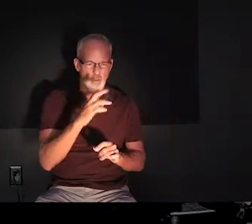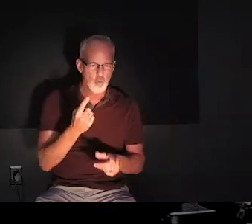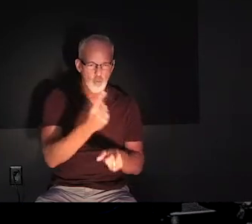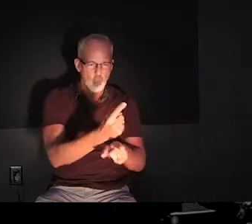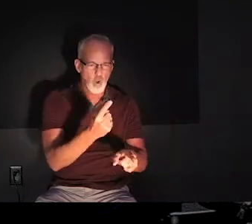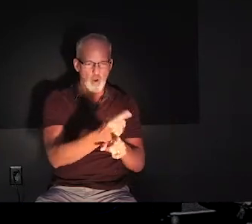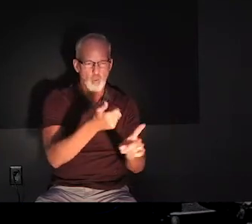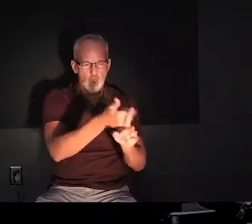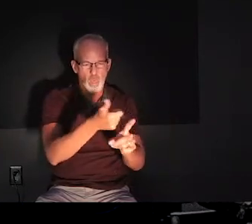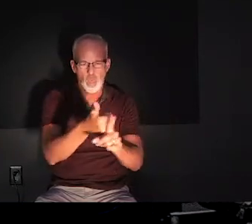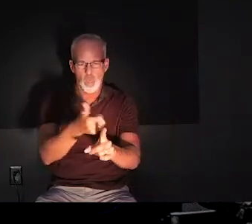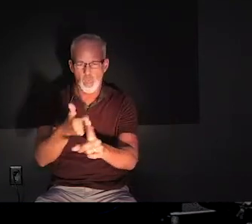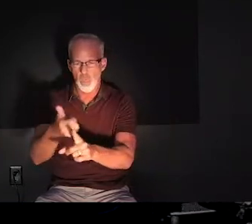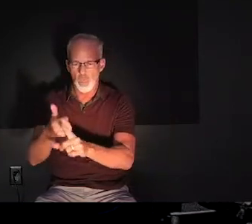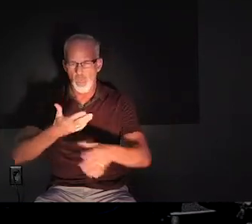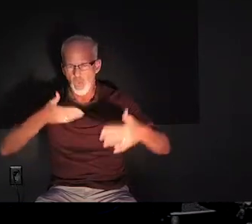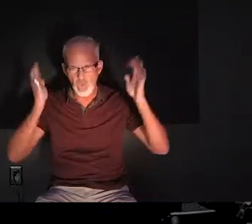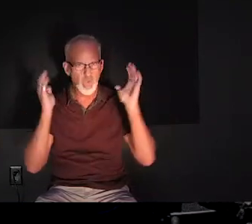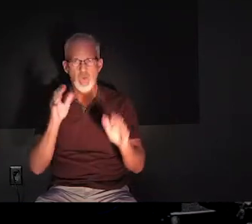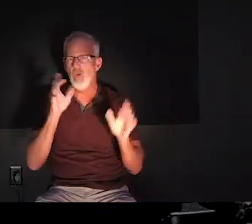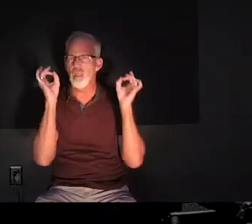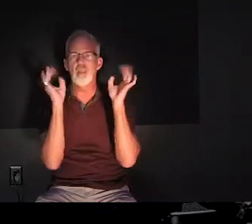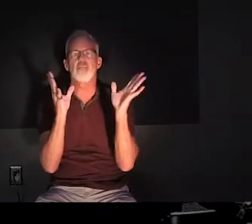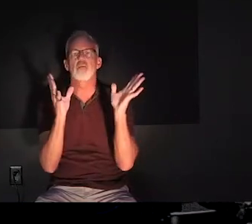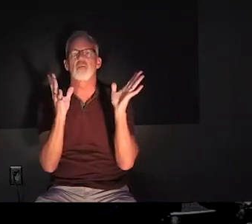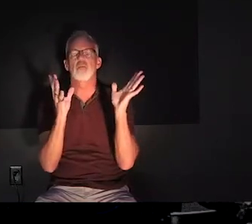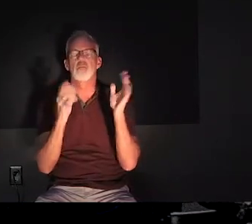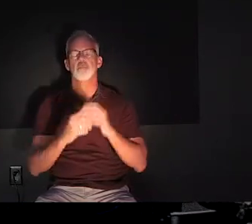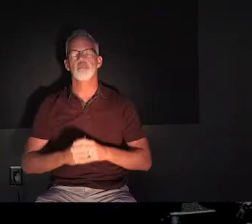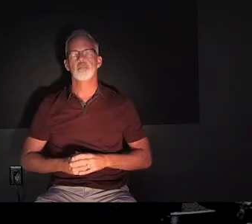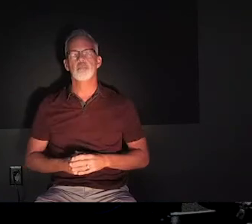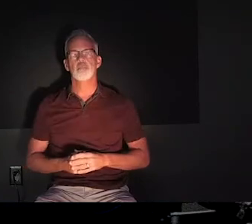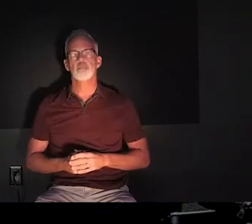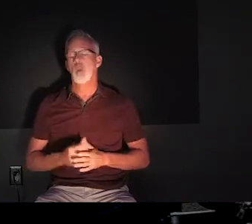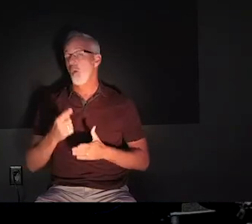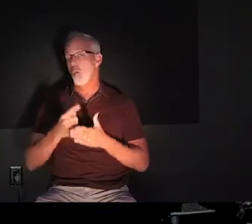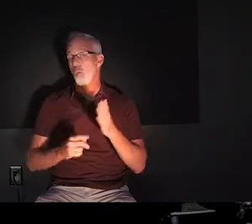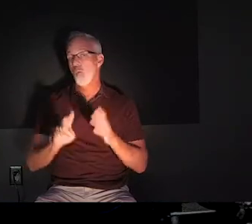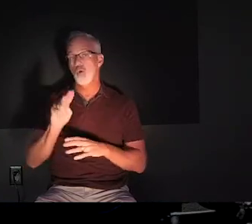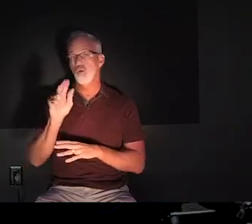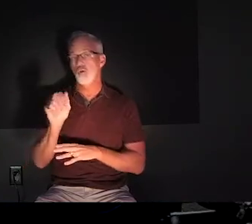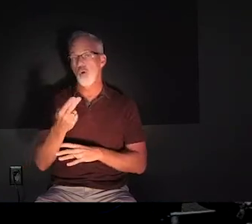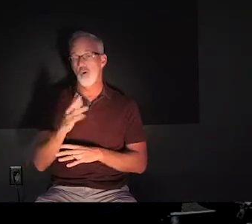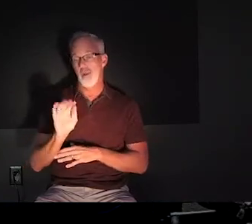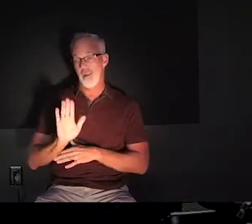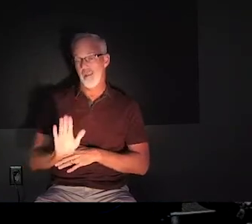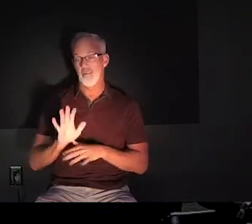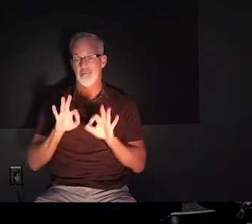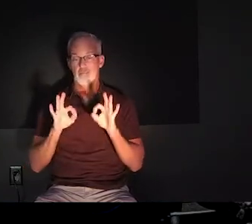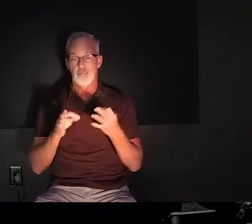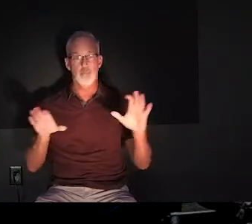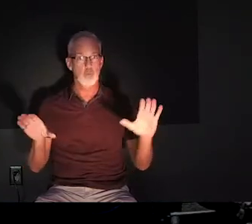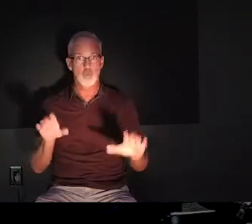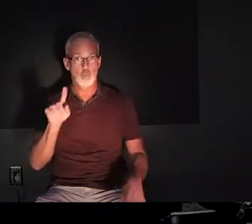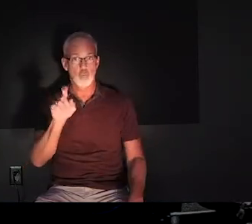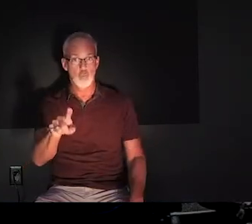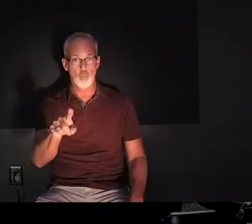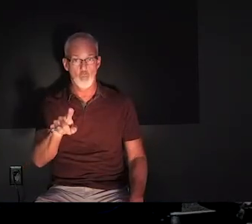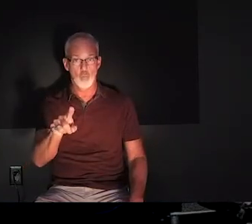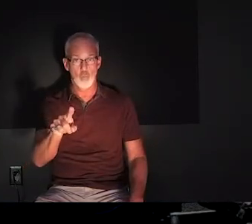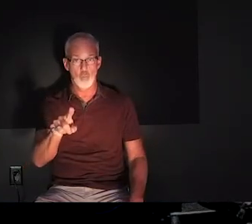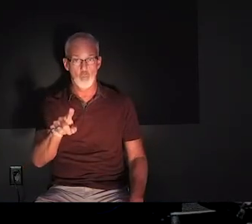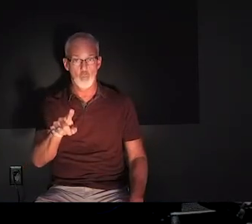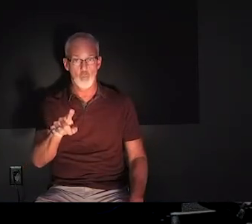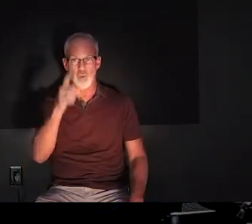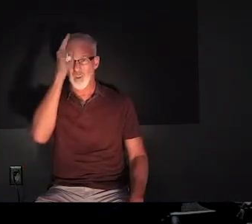was over the top evil. What did Noah and his family do? I mean, the